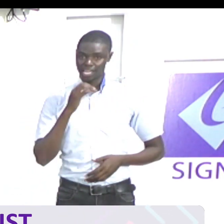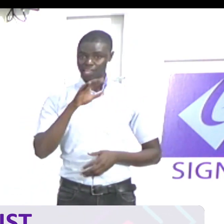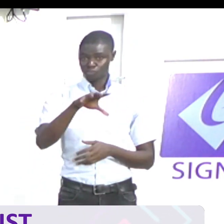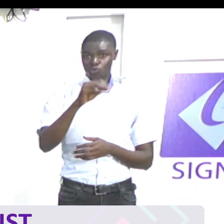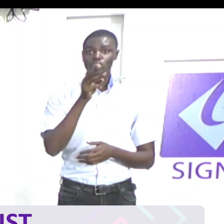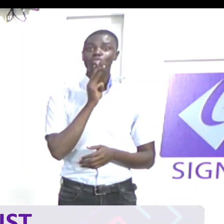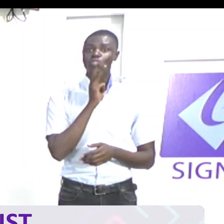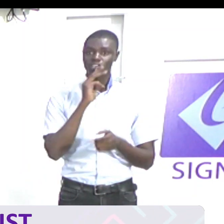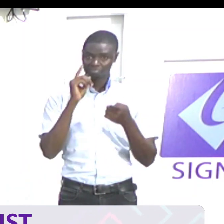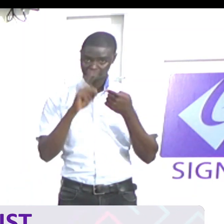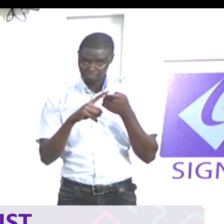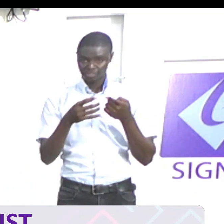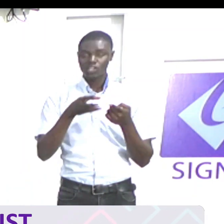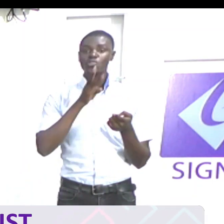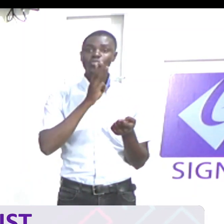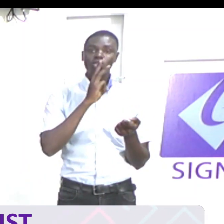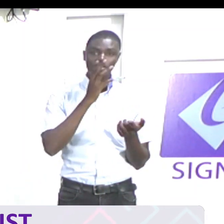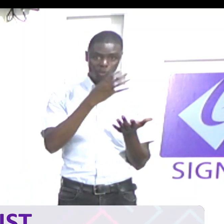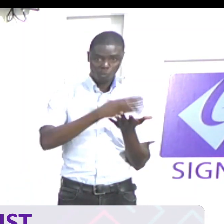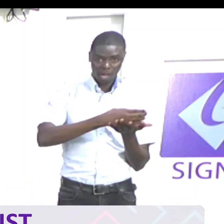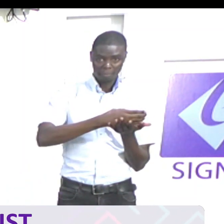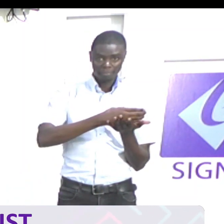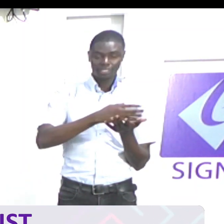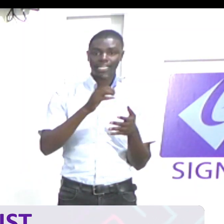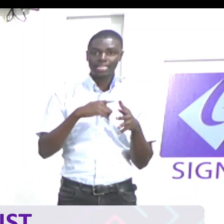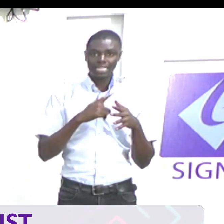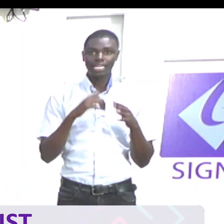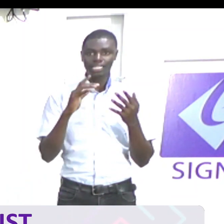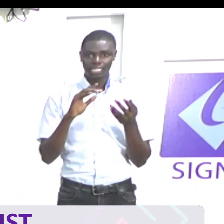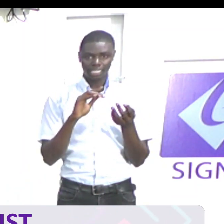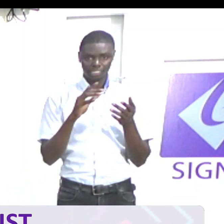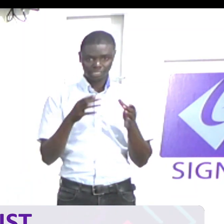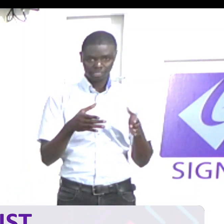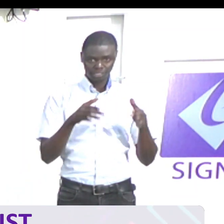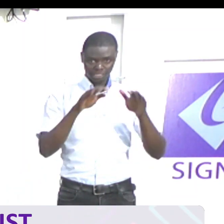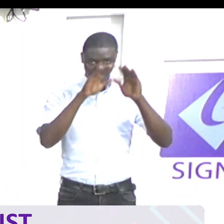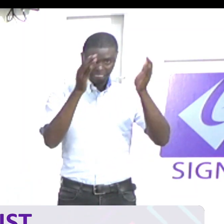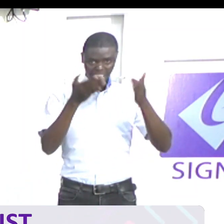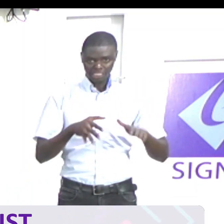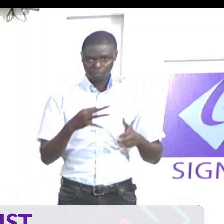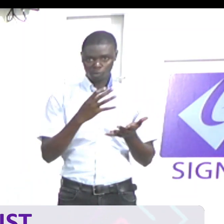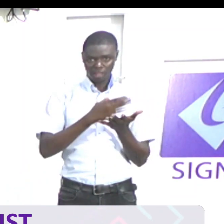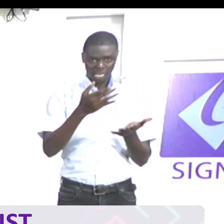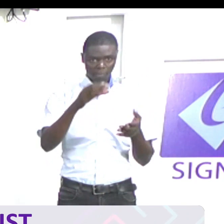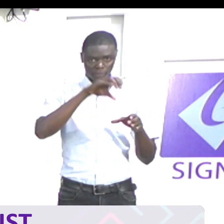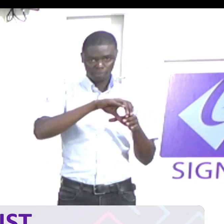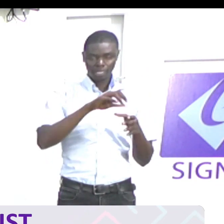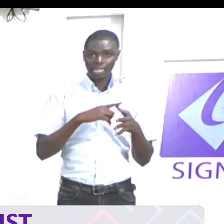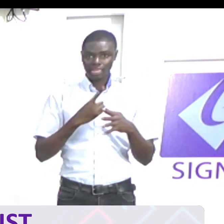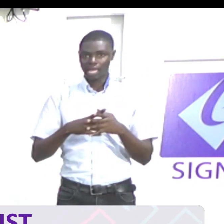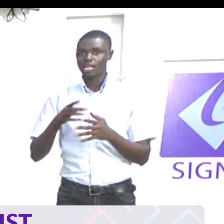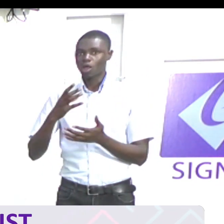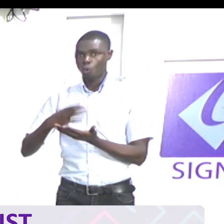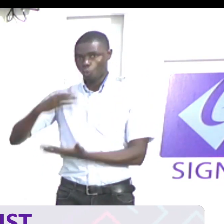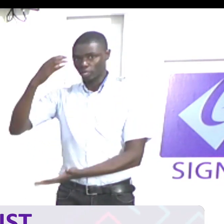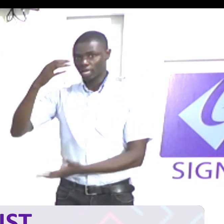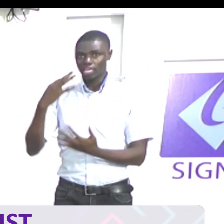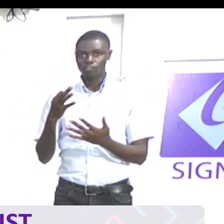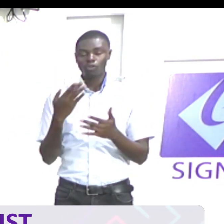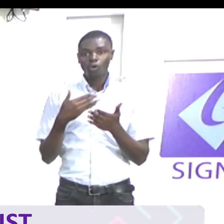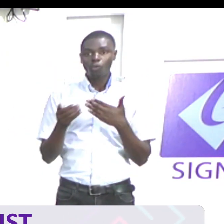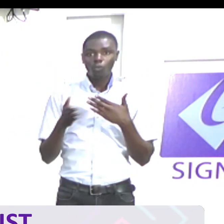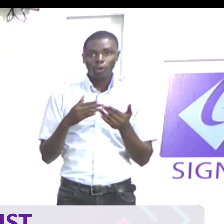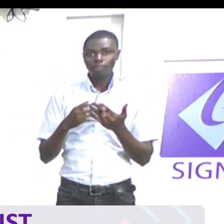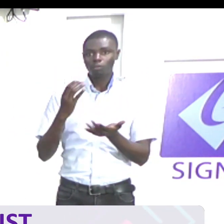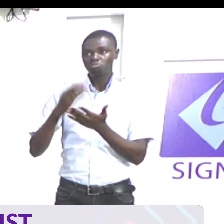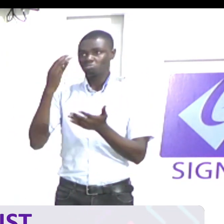water, ukikwa kikombe, it takes the shape of the cup. Ndio. Au sio? Ukichukua maji umwage kwa chupa mtu wangu, kama chupa yako ilikuwa shape